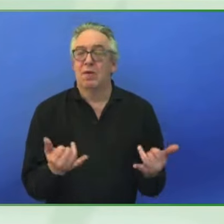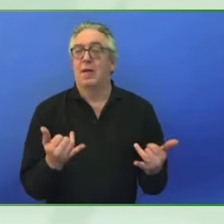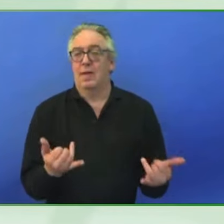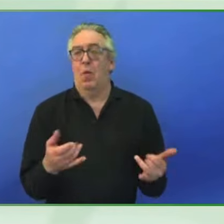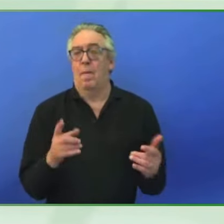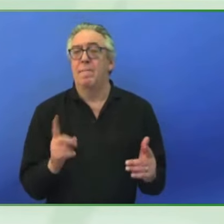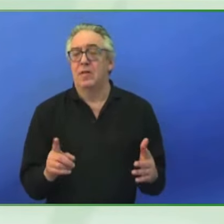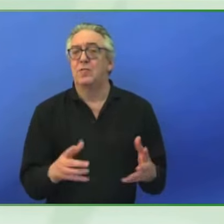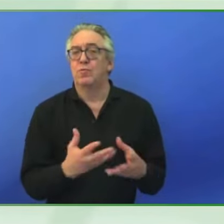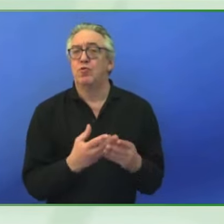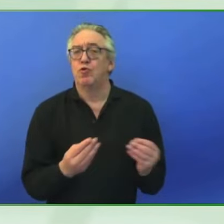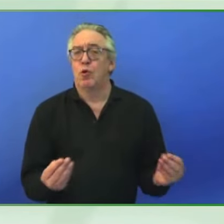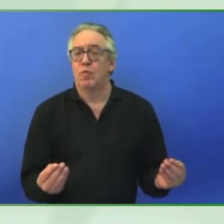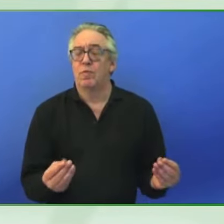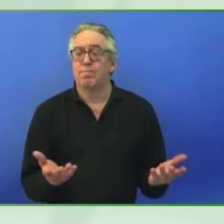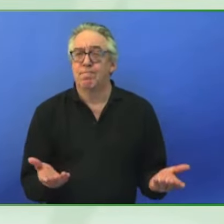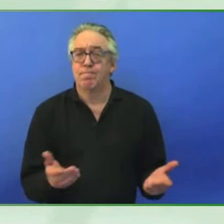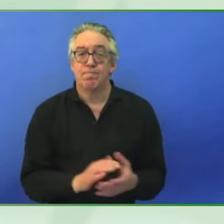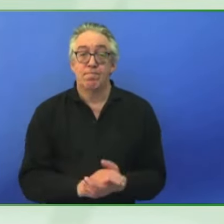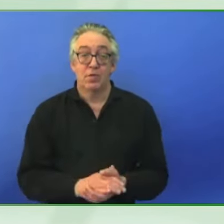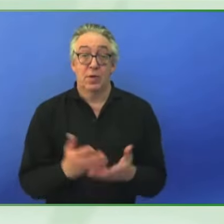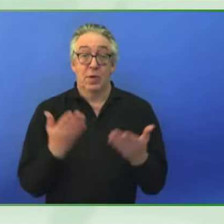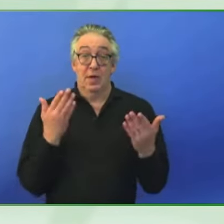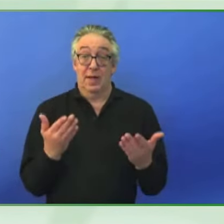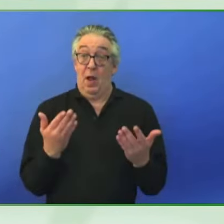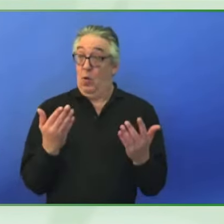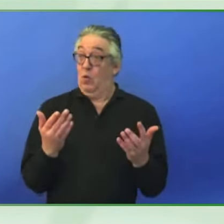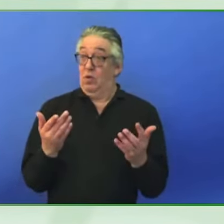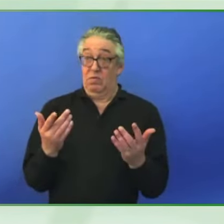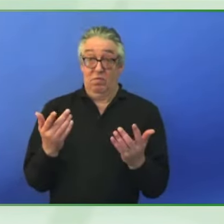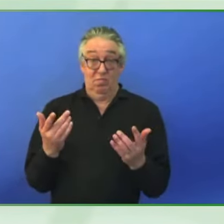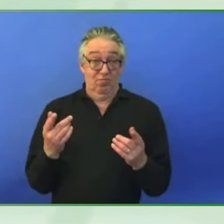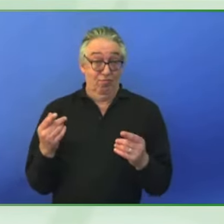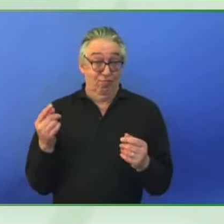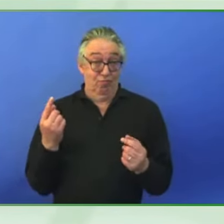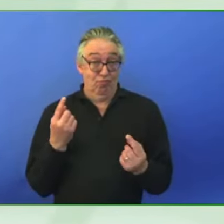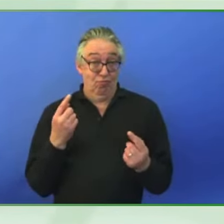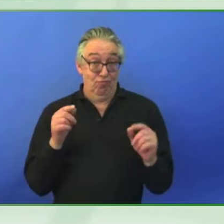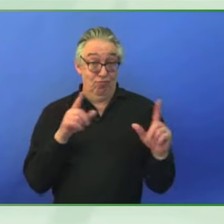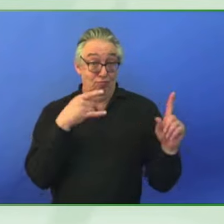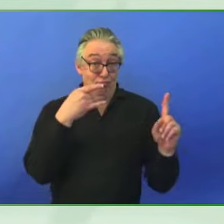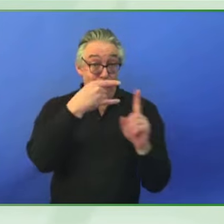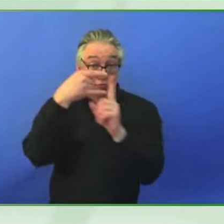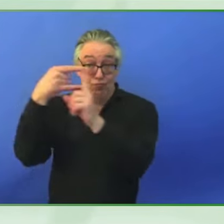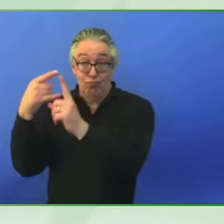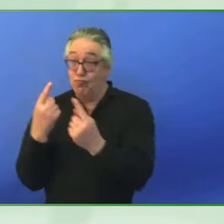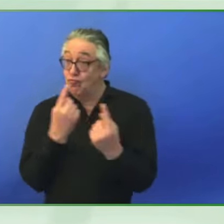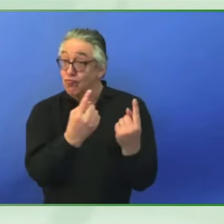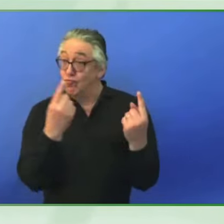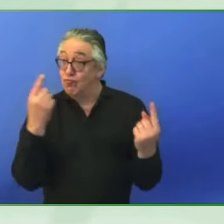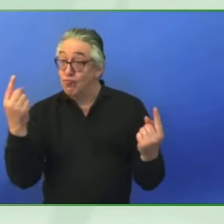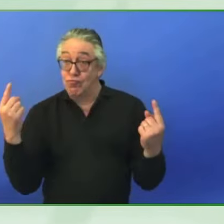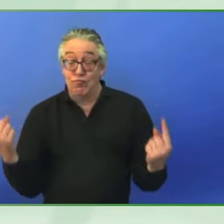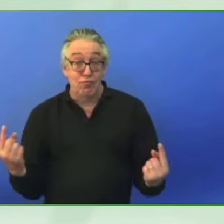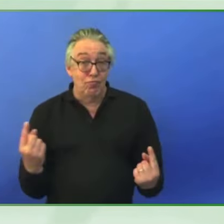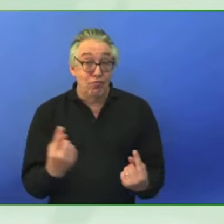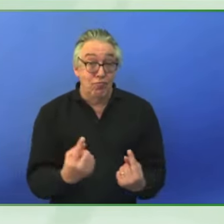group of experts globally from different sectors, different approaches that came